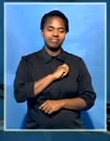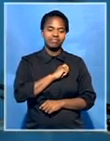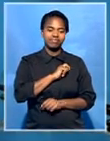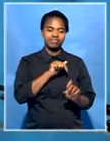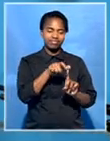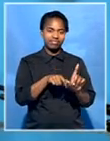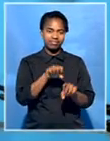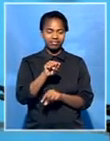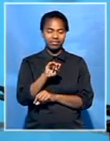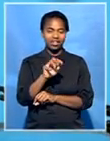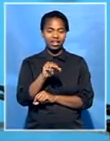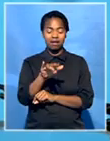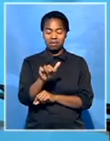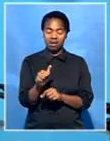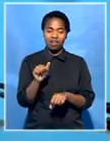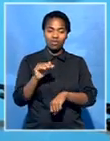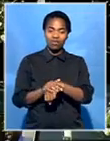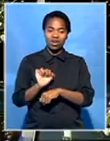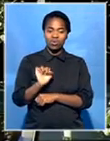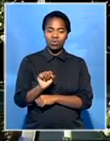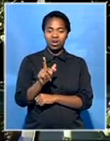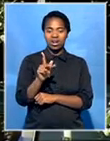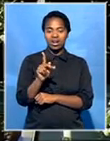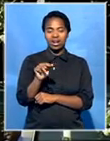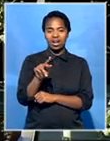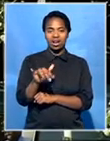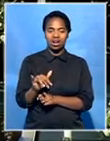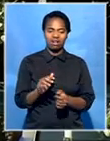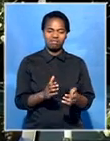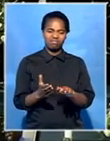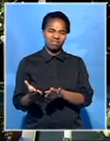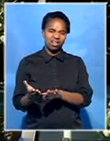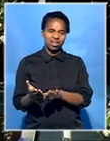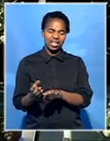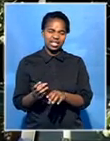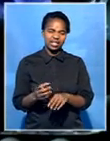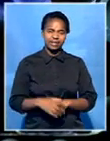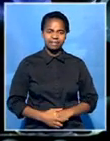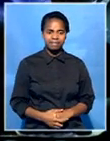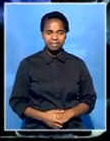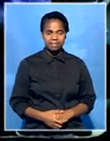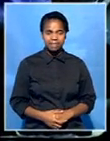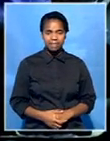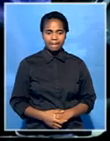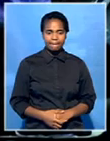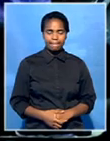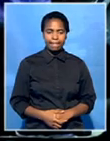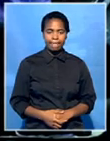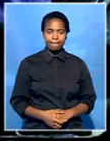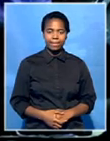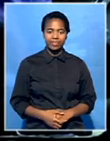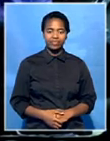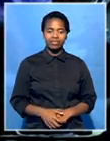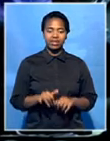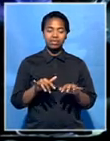our Simba and his dear friend Katie had passed away so tragically and so suddenly. And words of comfort